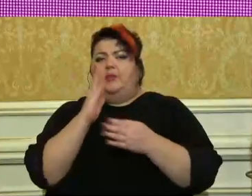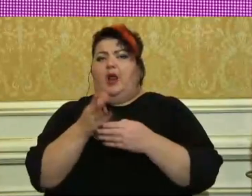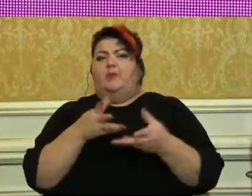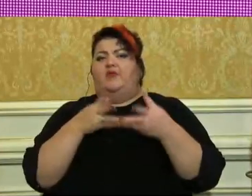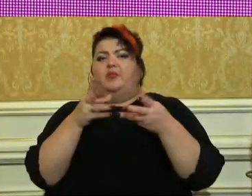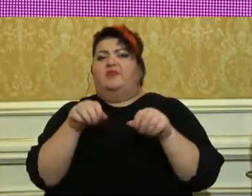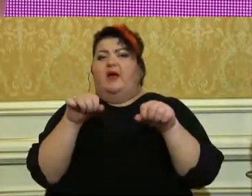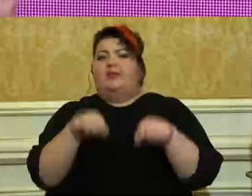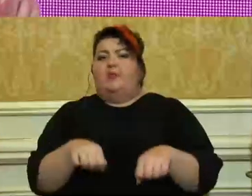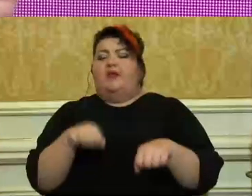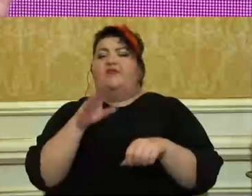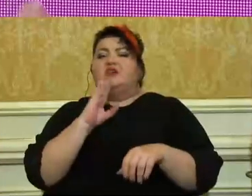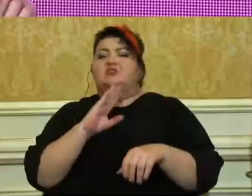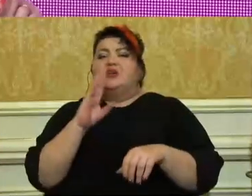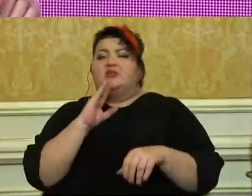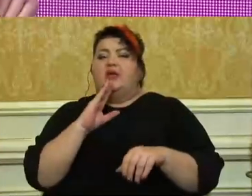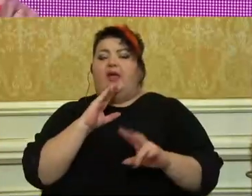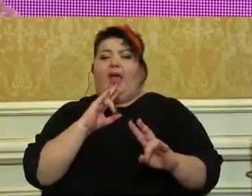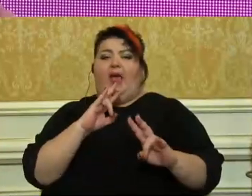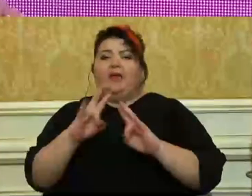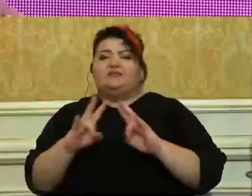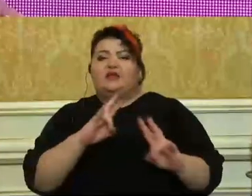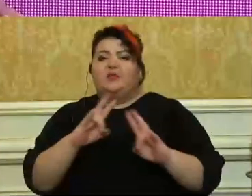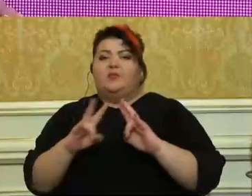Extremism go together with sexism.